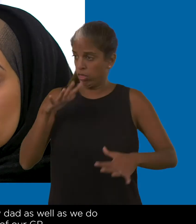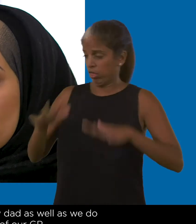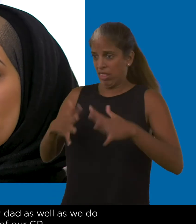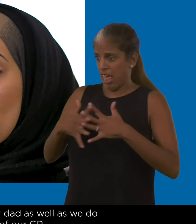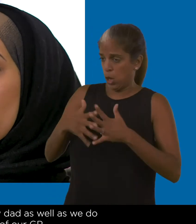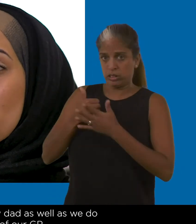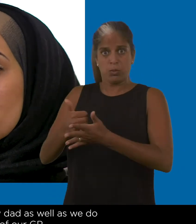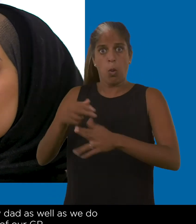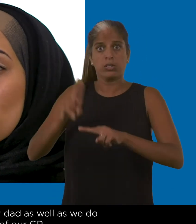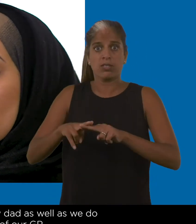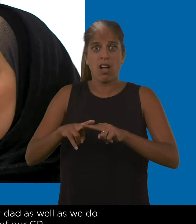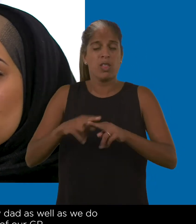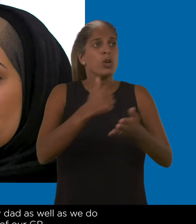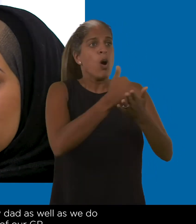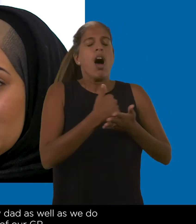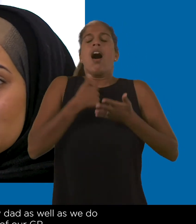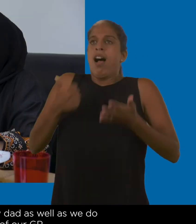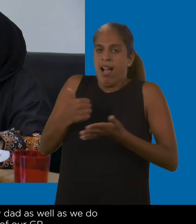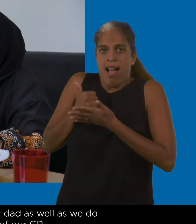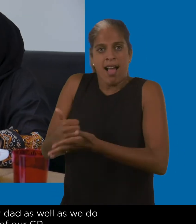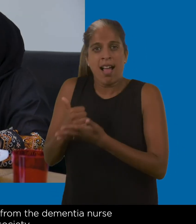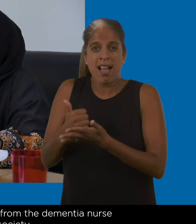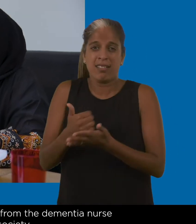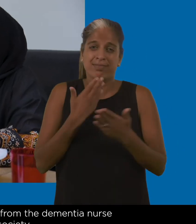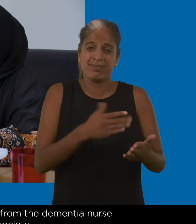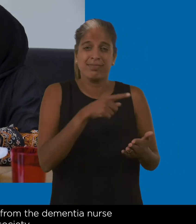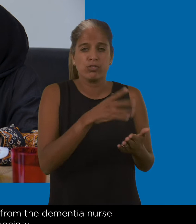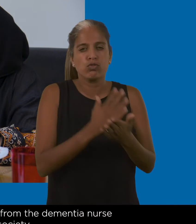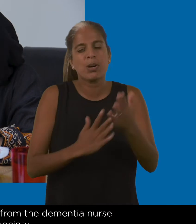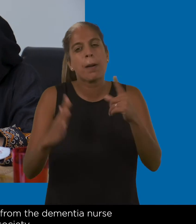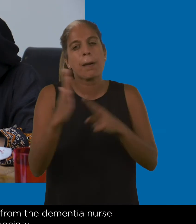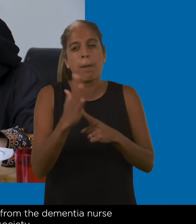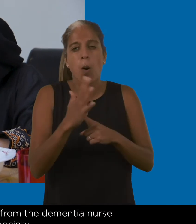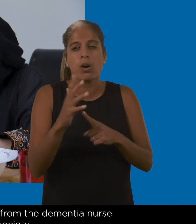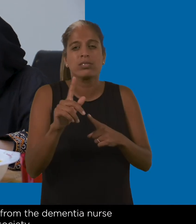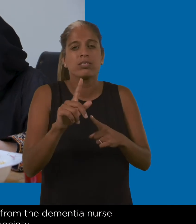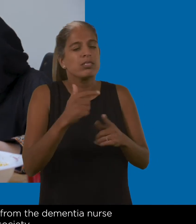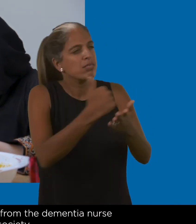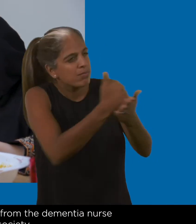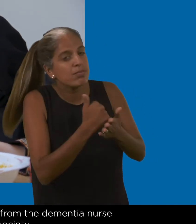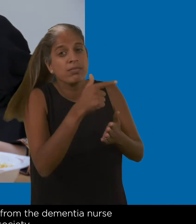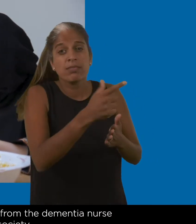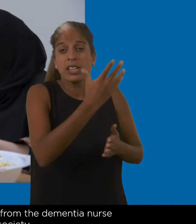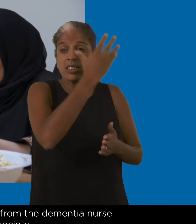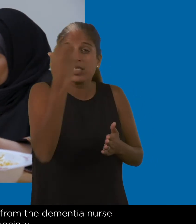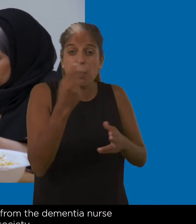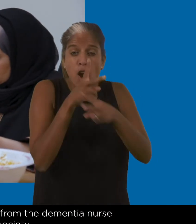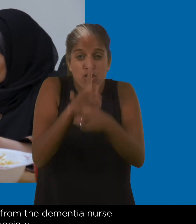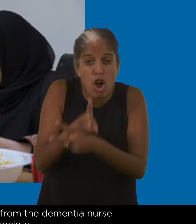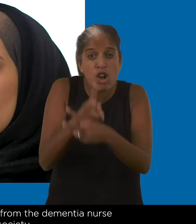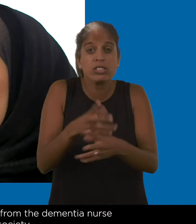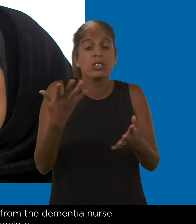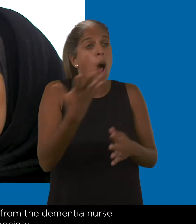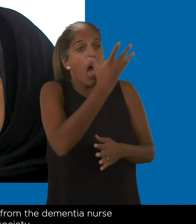as we do without the support of our GP. It's really important to get support from the dementia